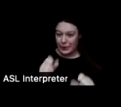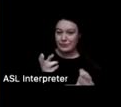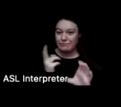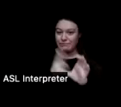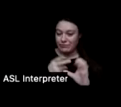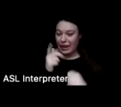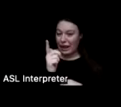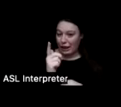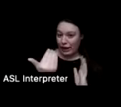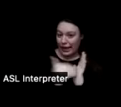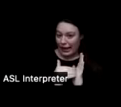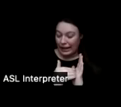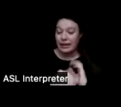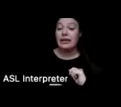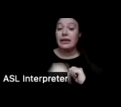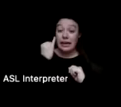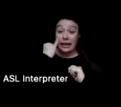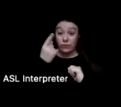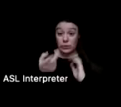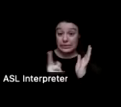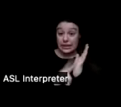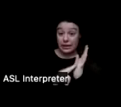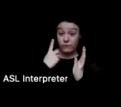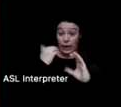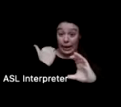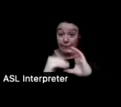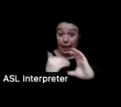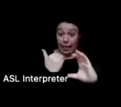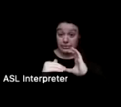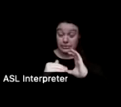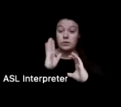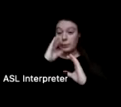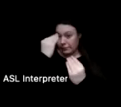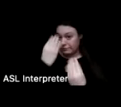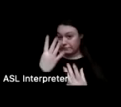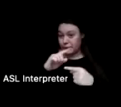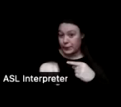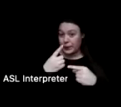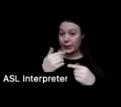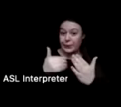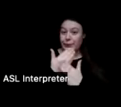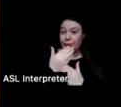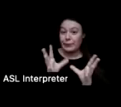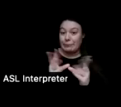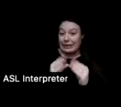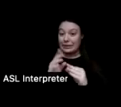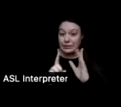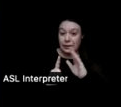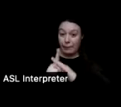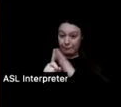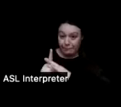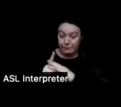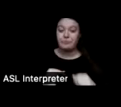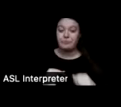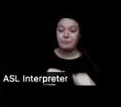email communications will let you know when we have new webinar offerings on the calendar. As always, we are recording today's